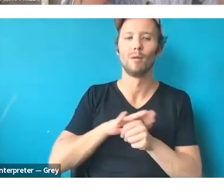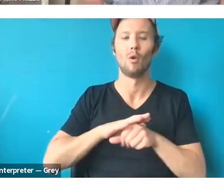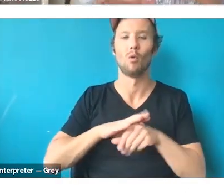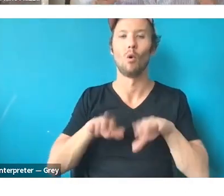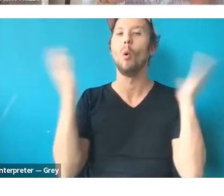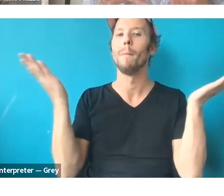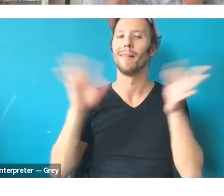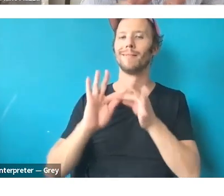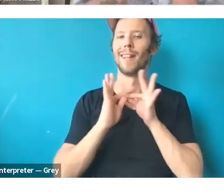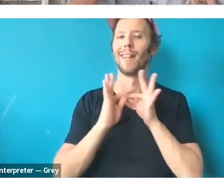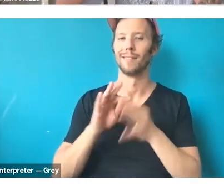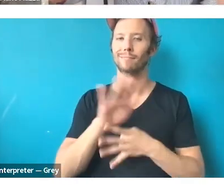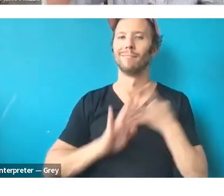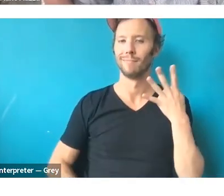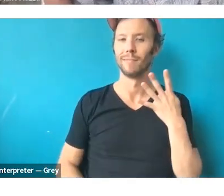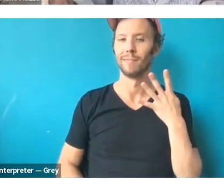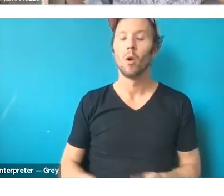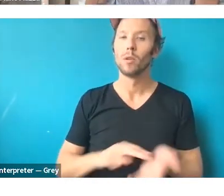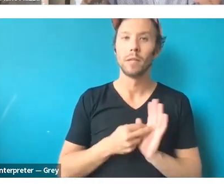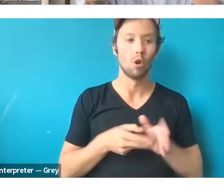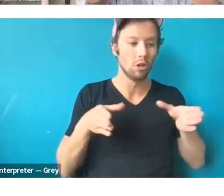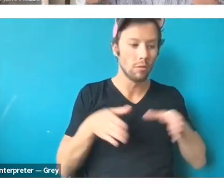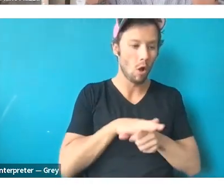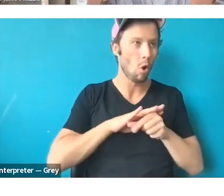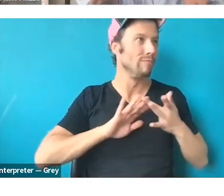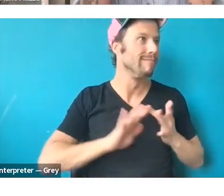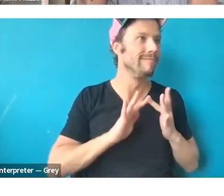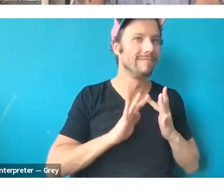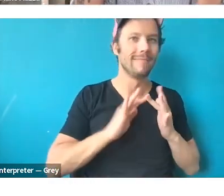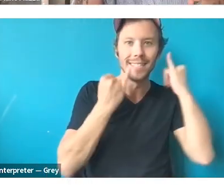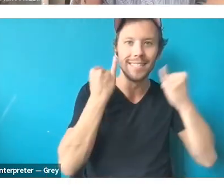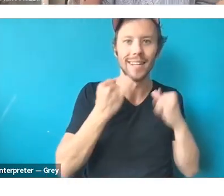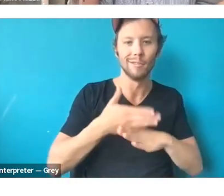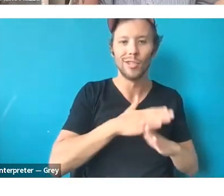local physical ideas, but being open and connected with like the,